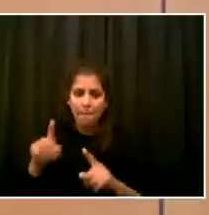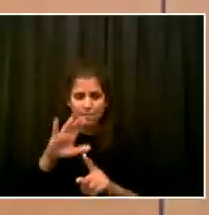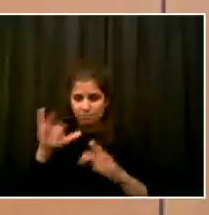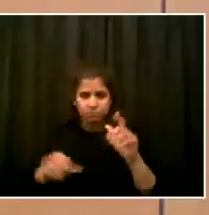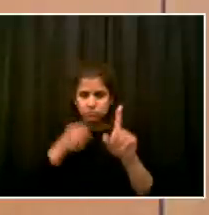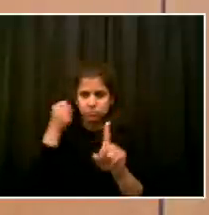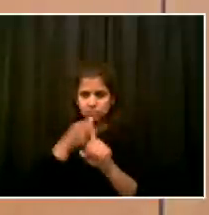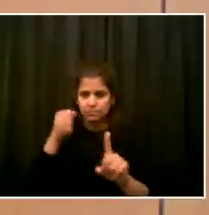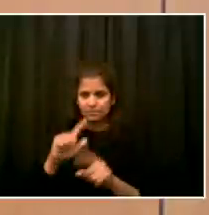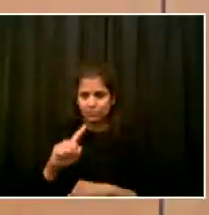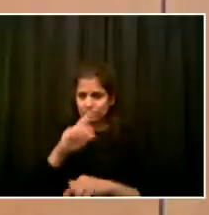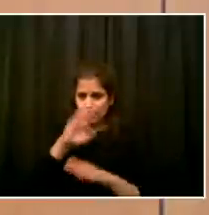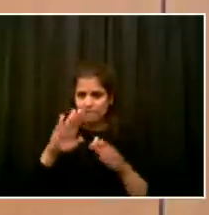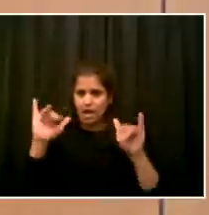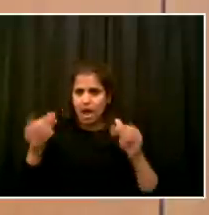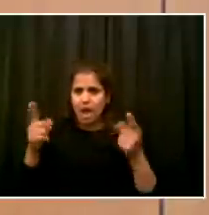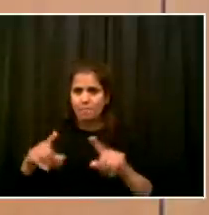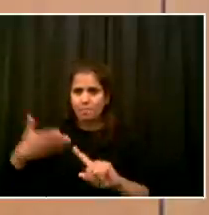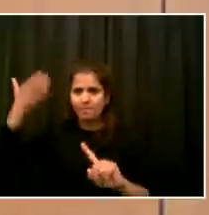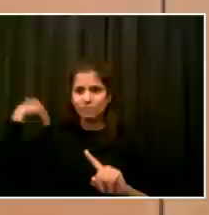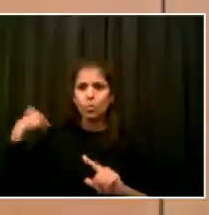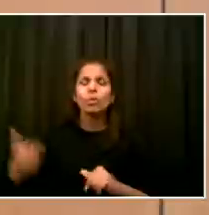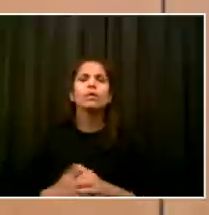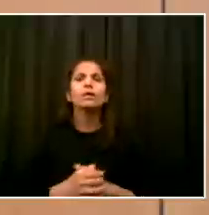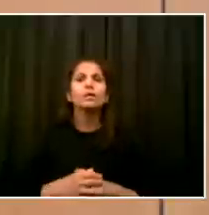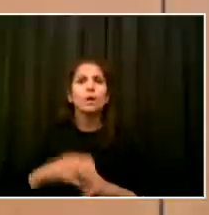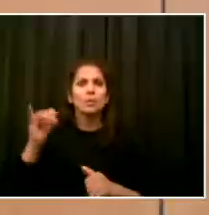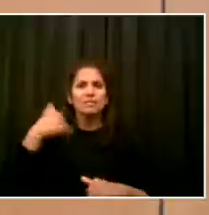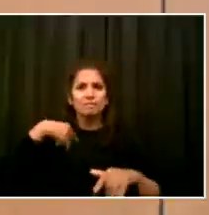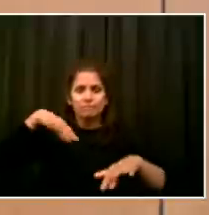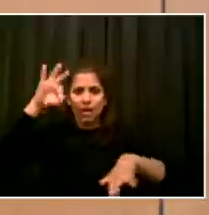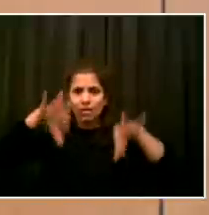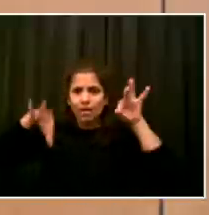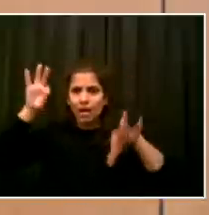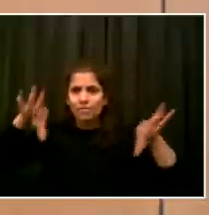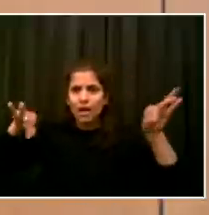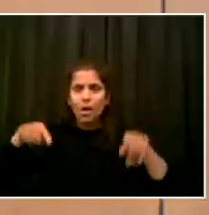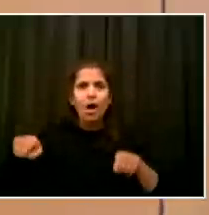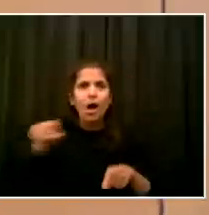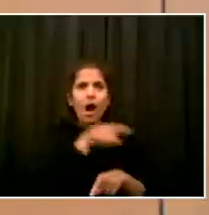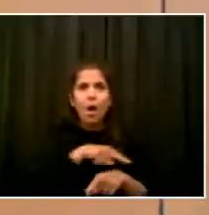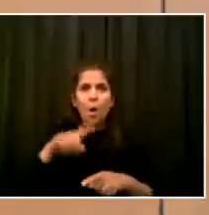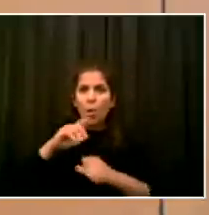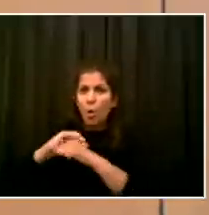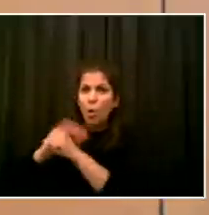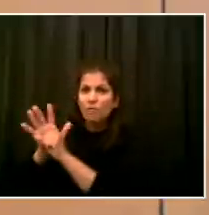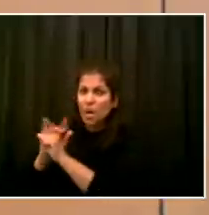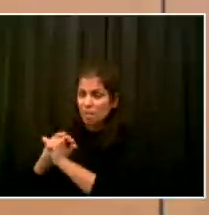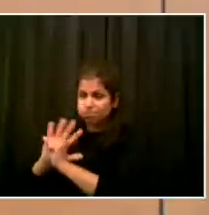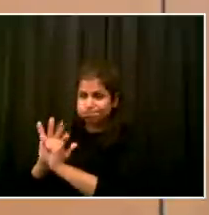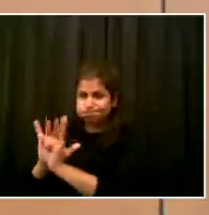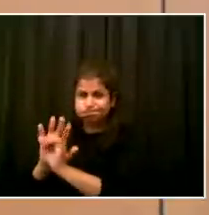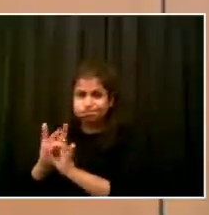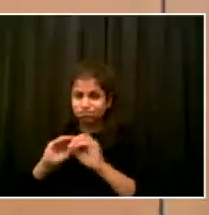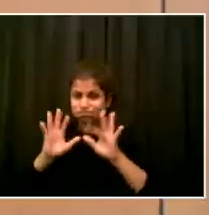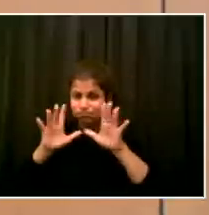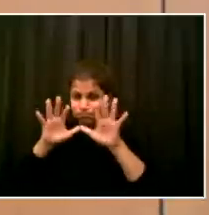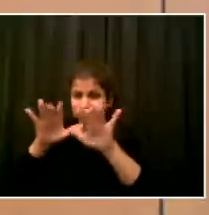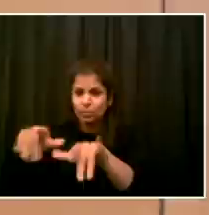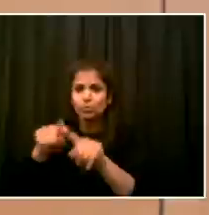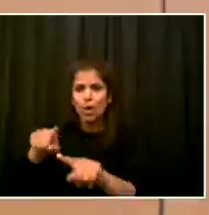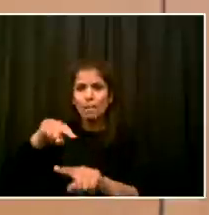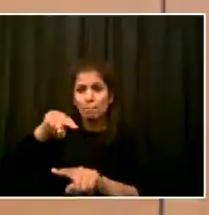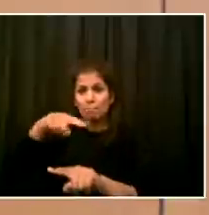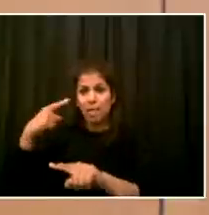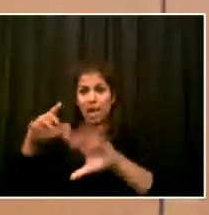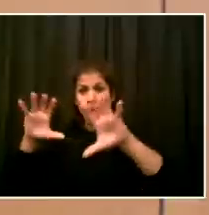more affected. And we didn't want to wait until the data was 100% completed. We saw the trend emerging